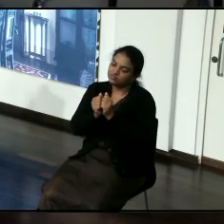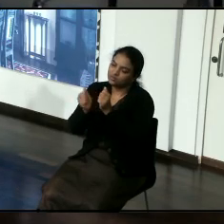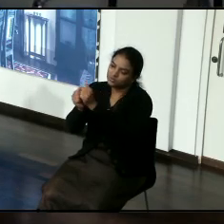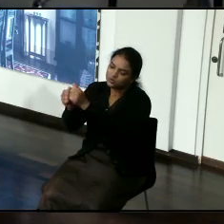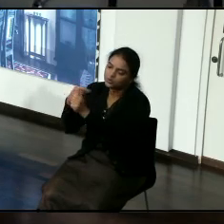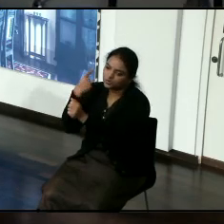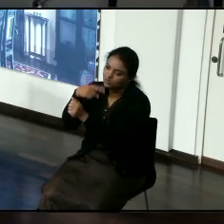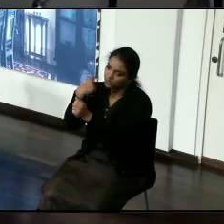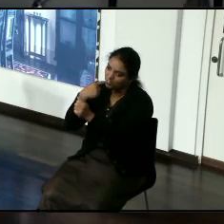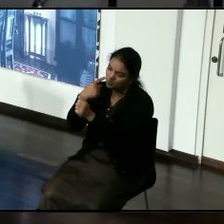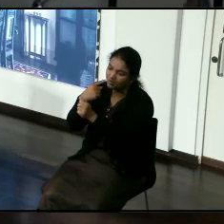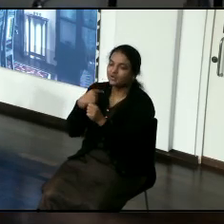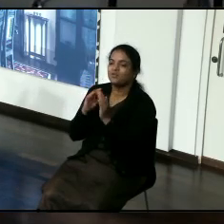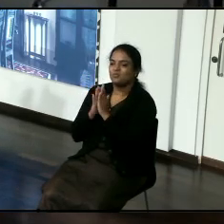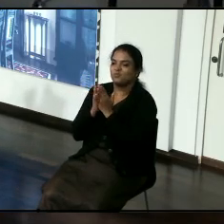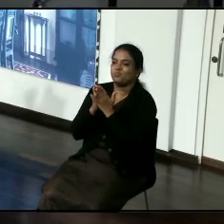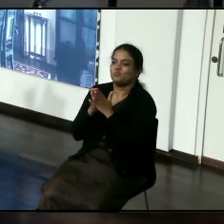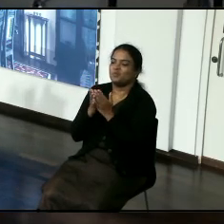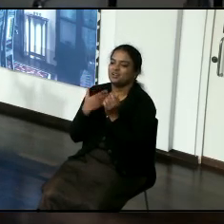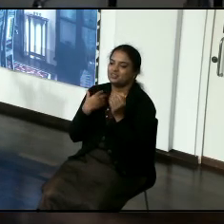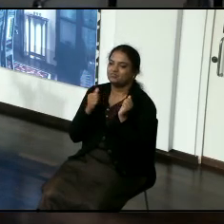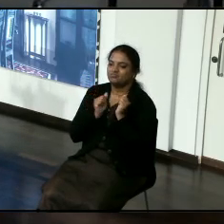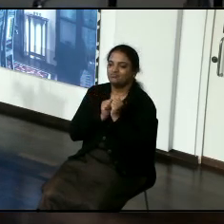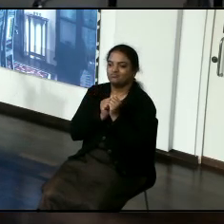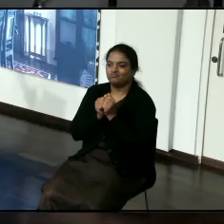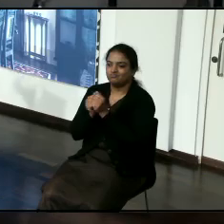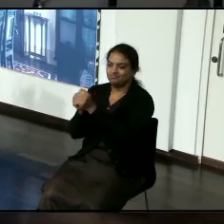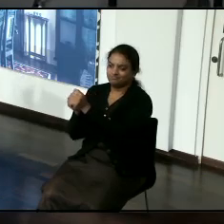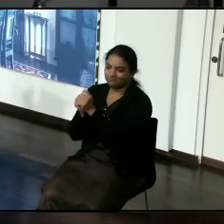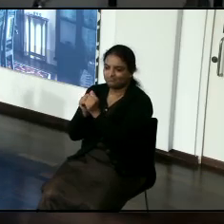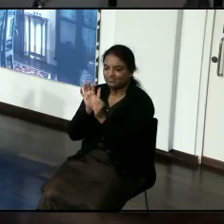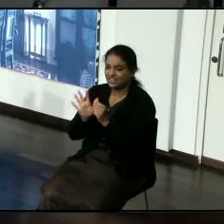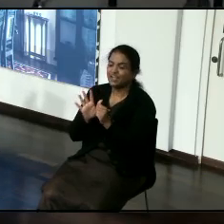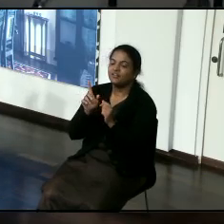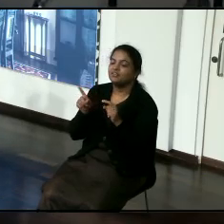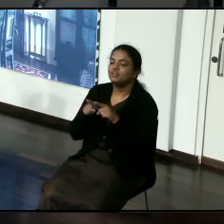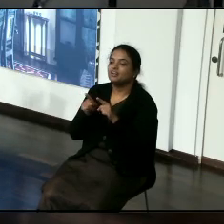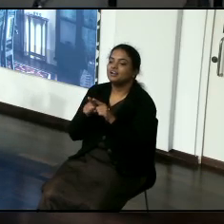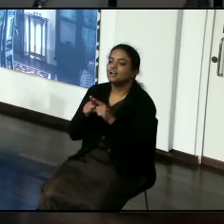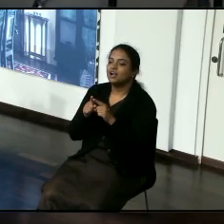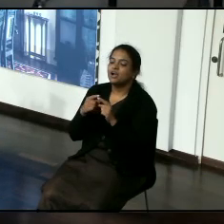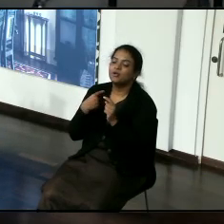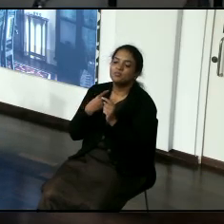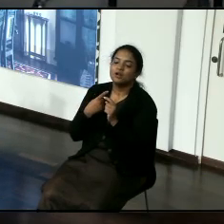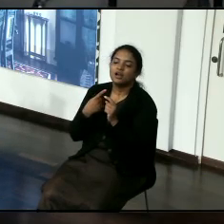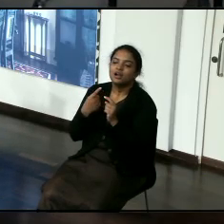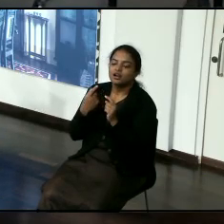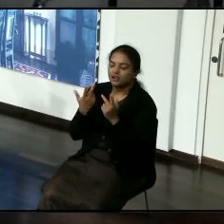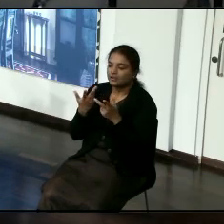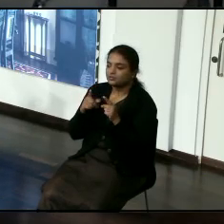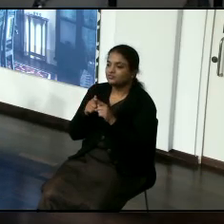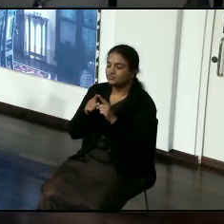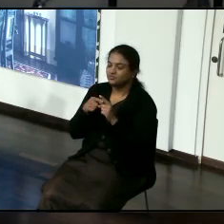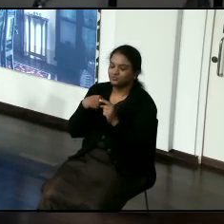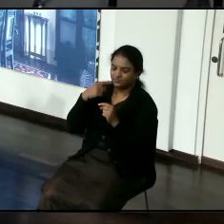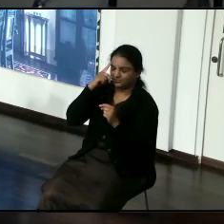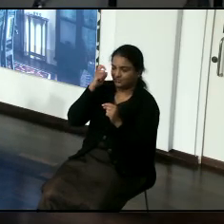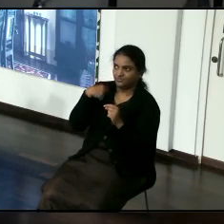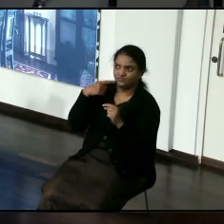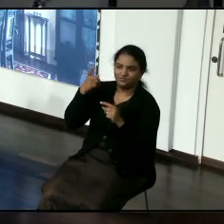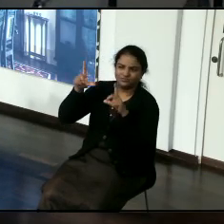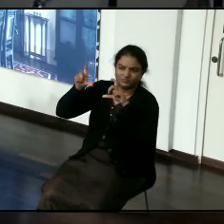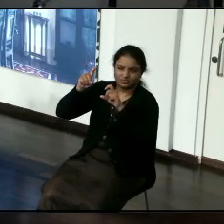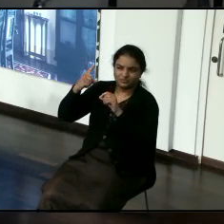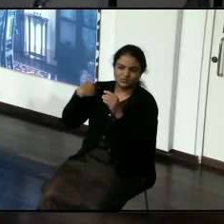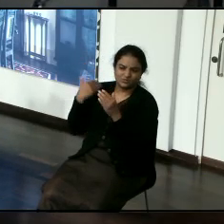home is. That's it. And so I like the image of Raphael. Yeah, holding the